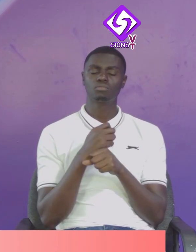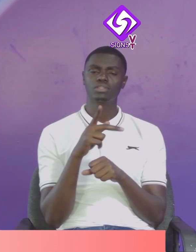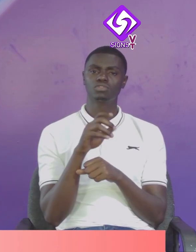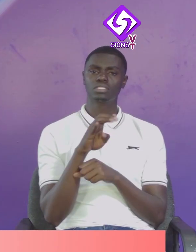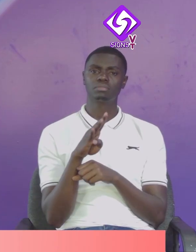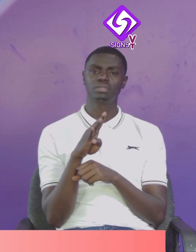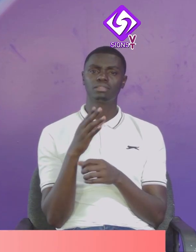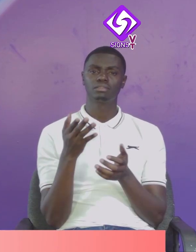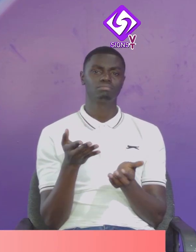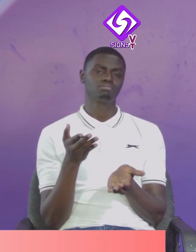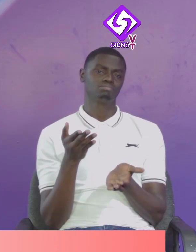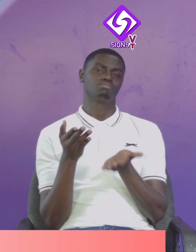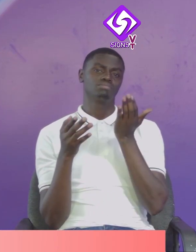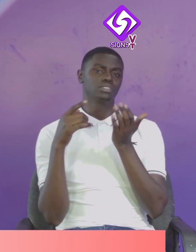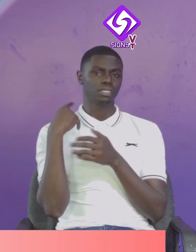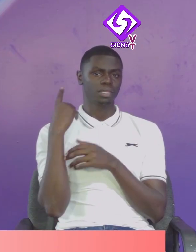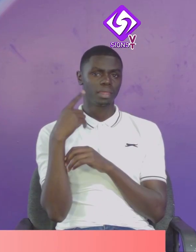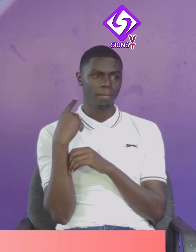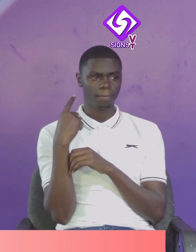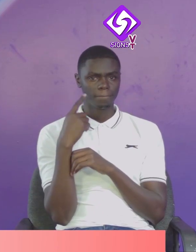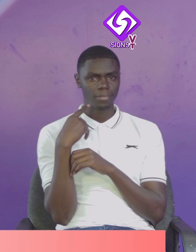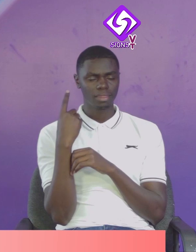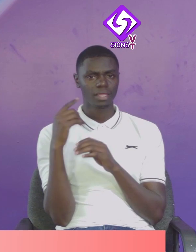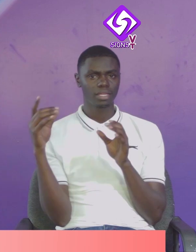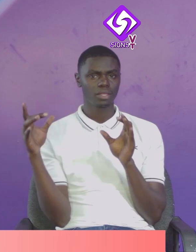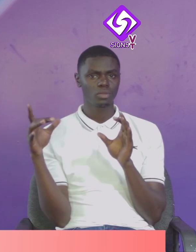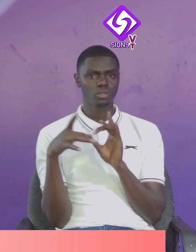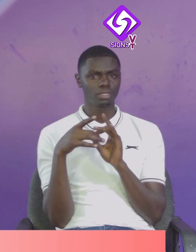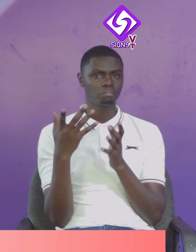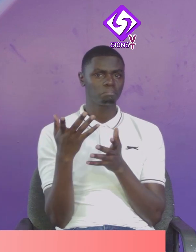that Bandari should not cause a lot of problems for Bidco. What do you think?